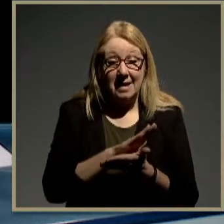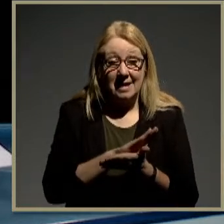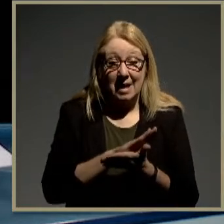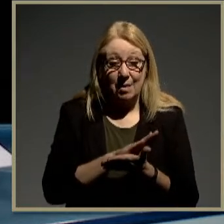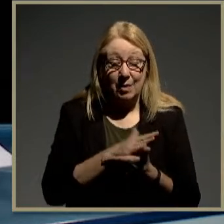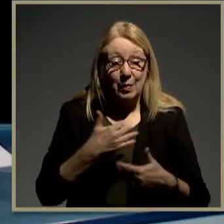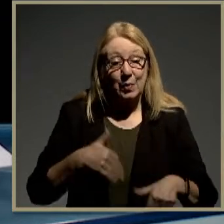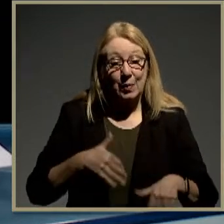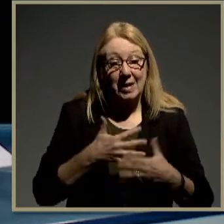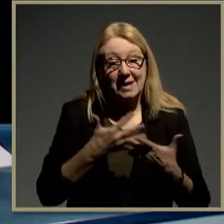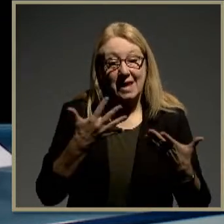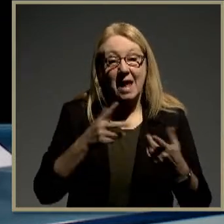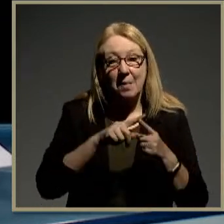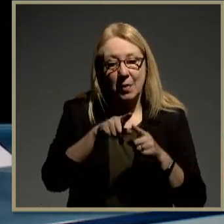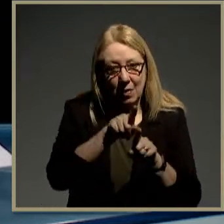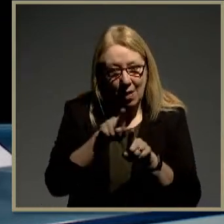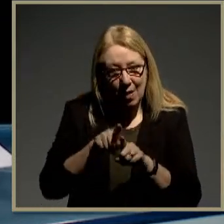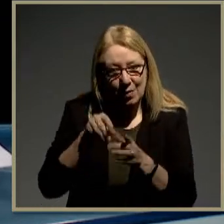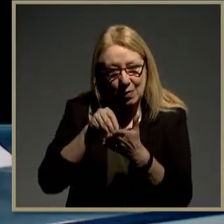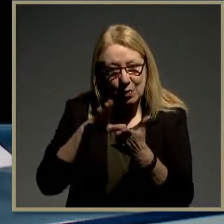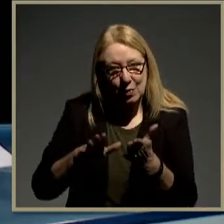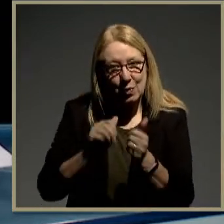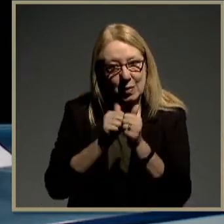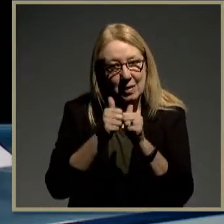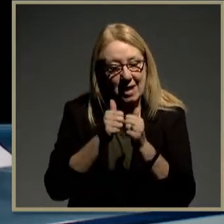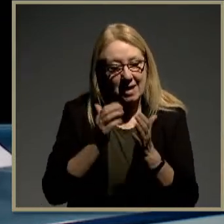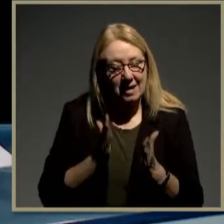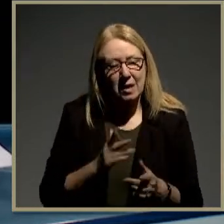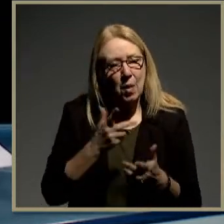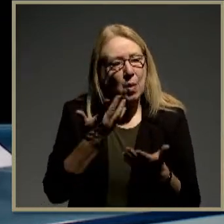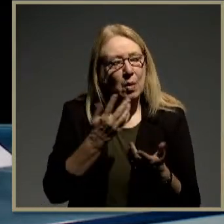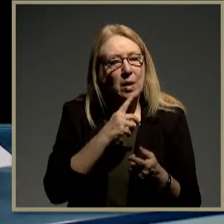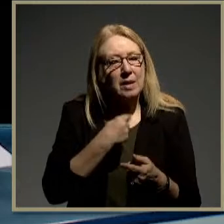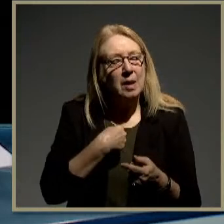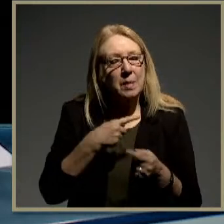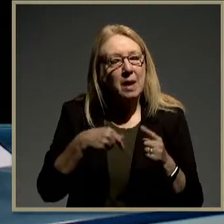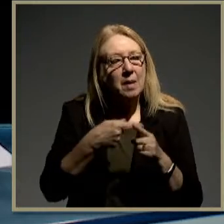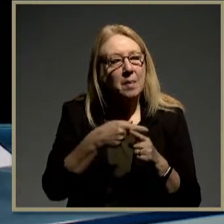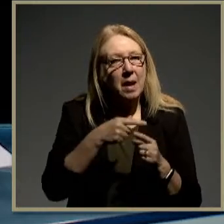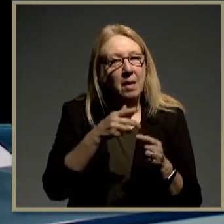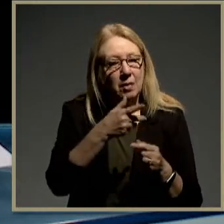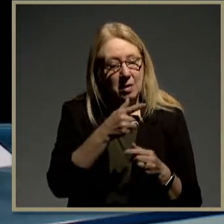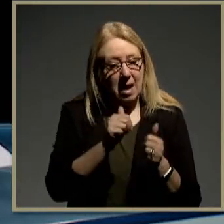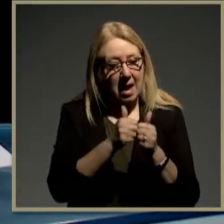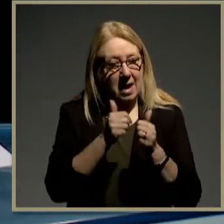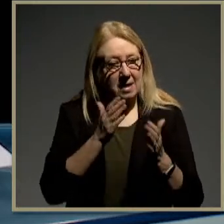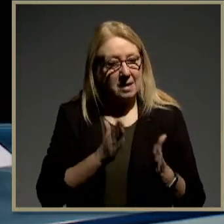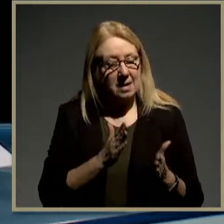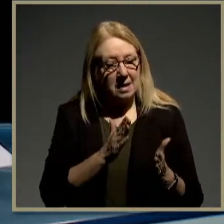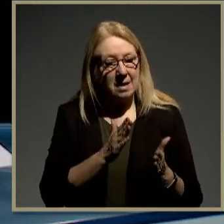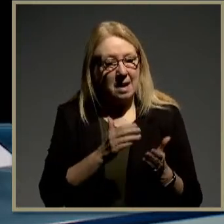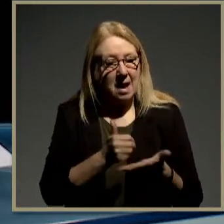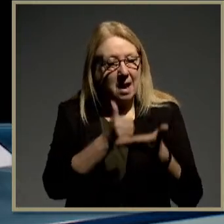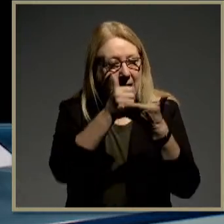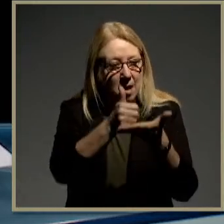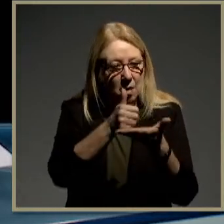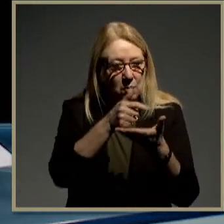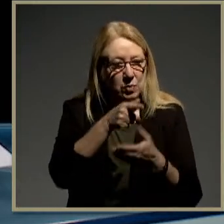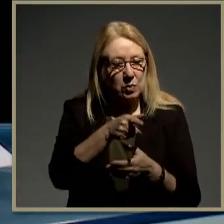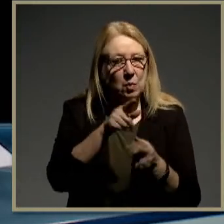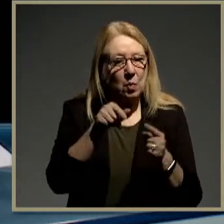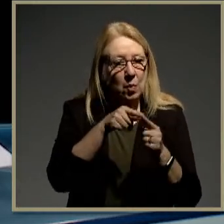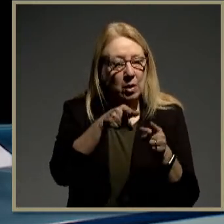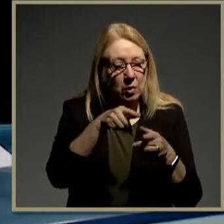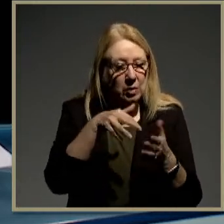aren't enough, you are also a student athlete. Talk a little bit about how being an athlete maybe has helped you when you